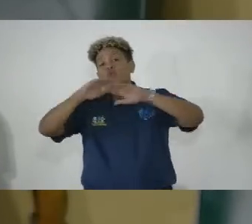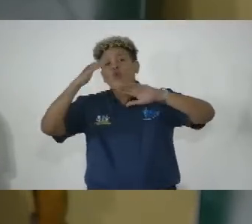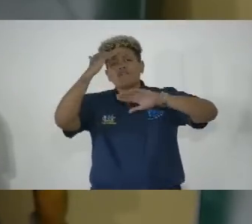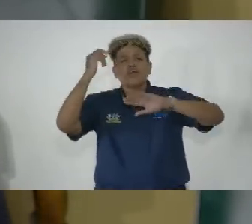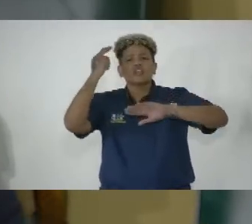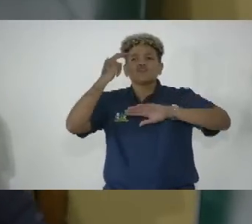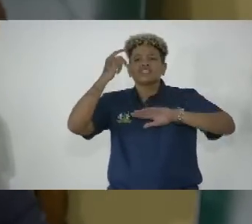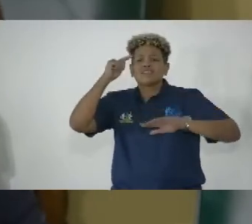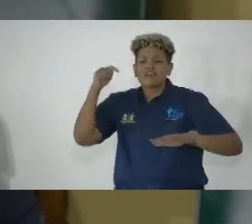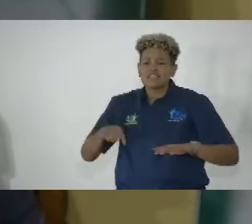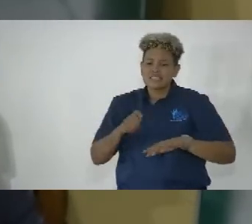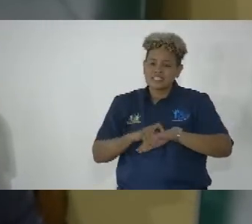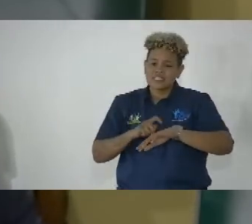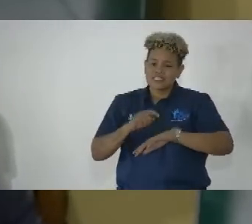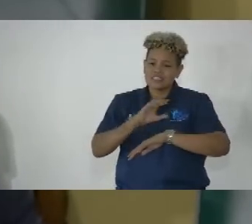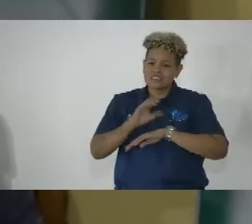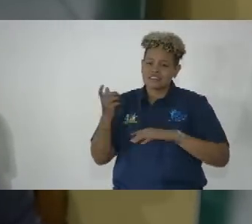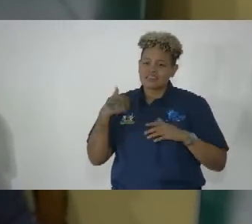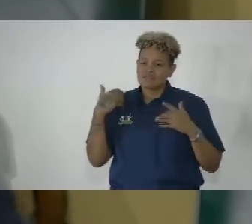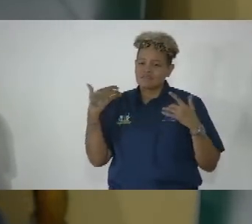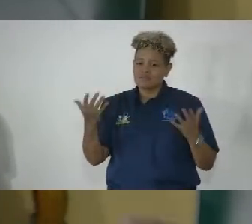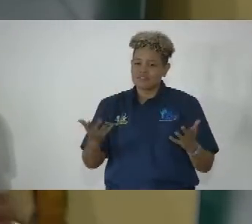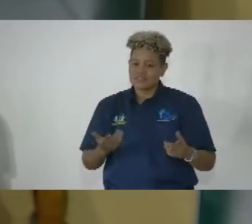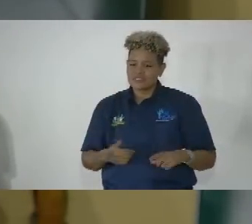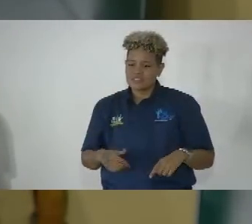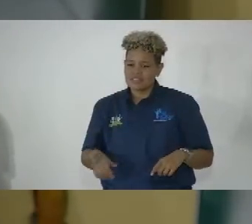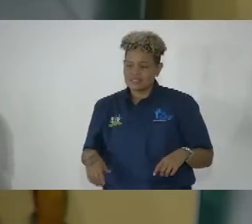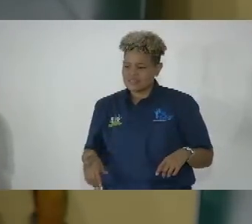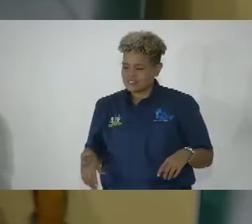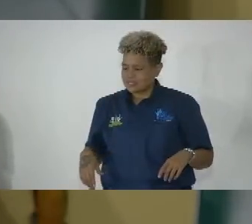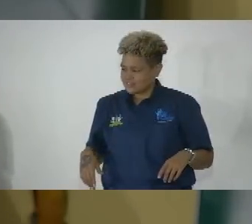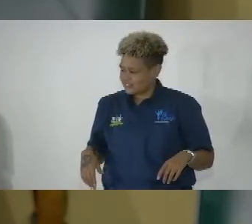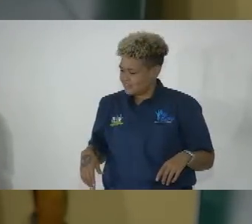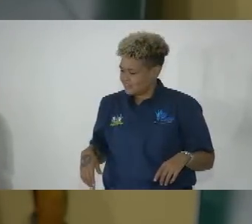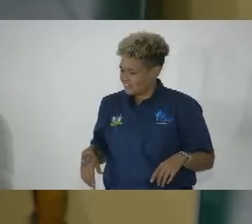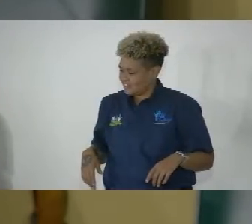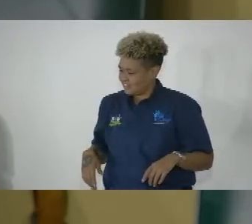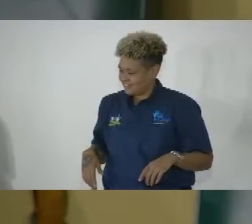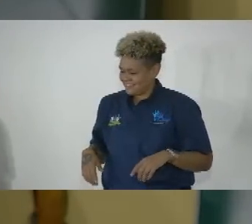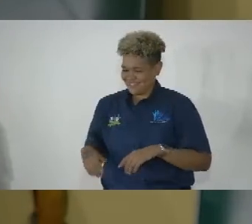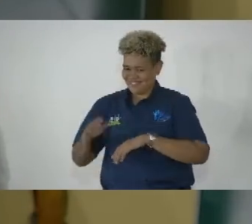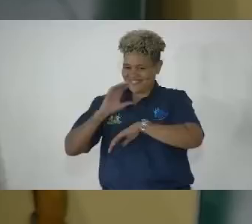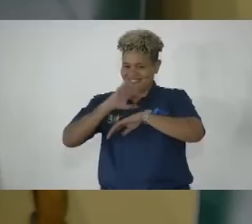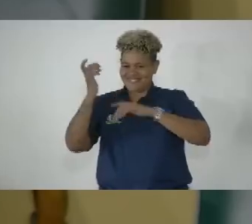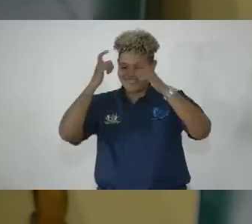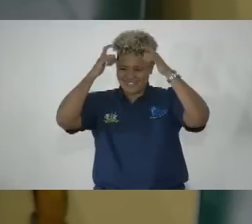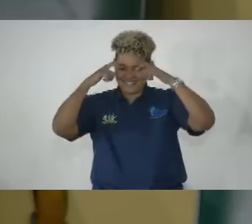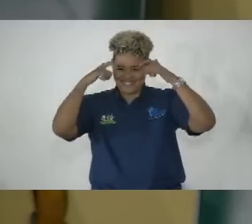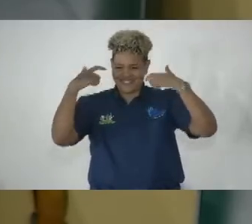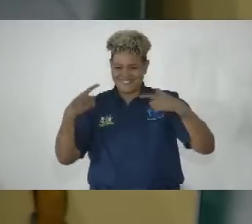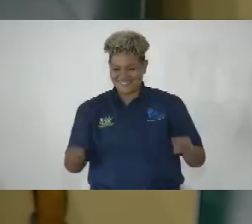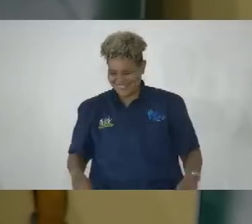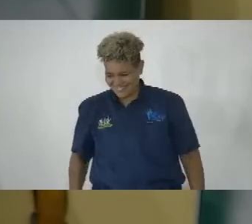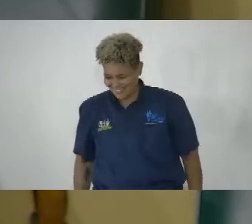reason for the season and move into, can I tell you, I did not have time to locate it.